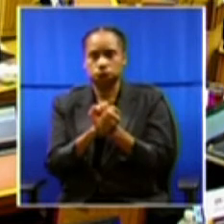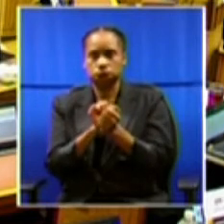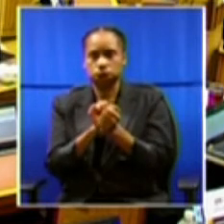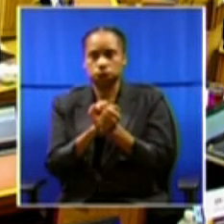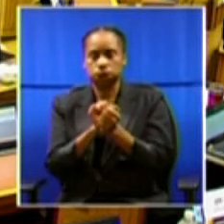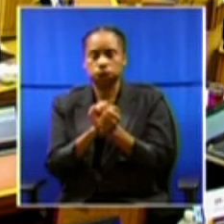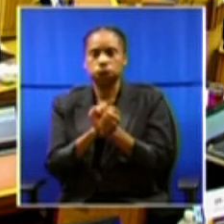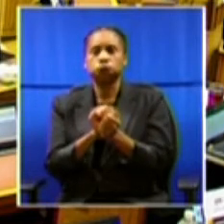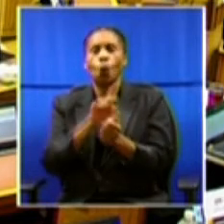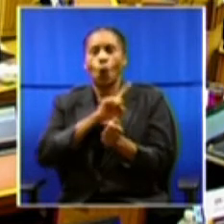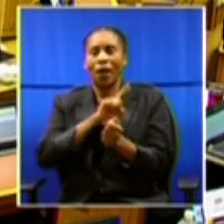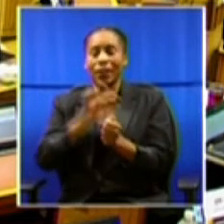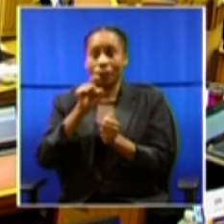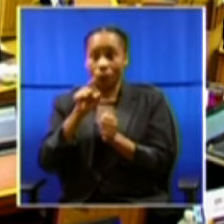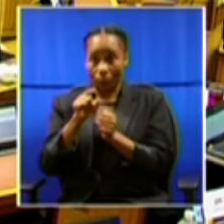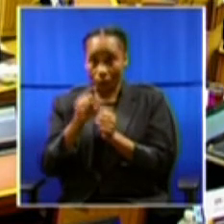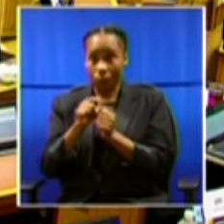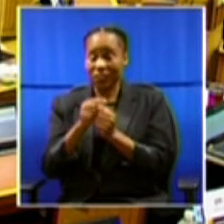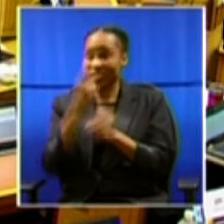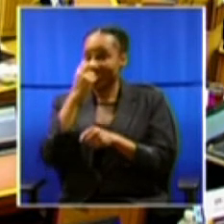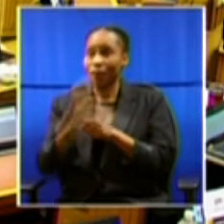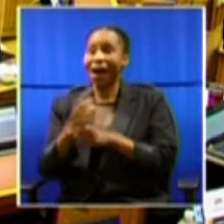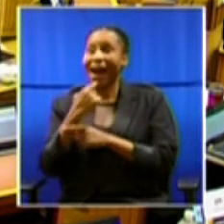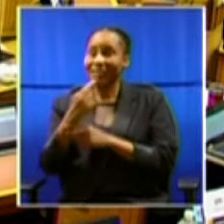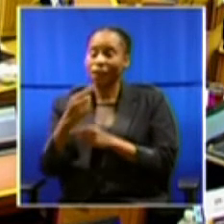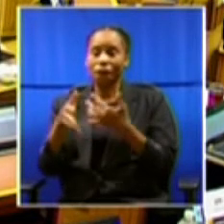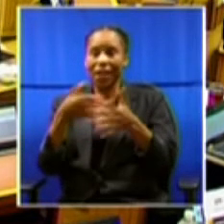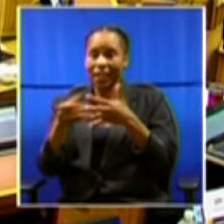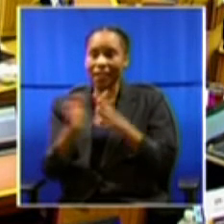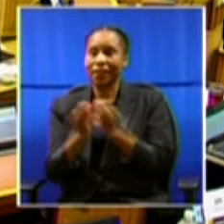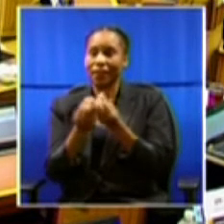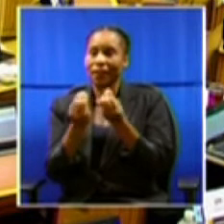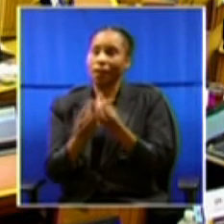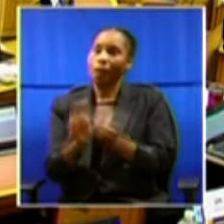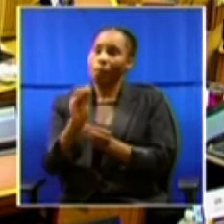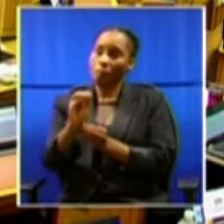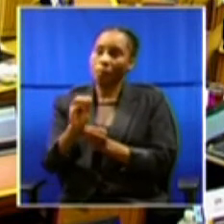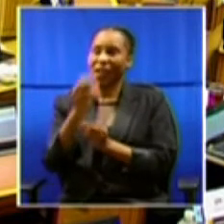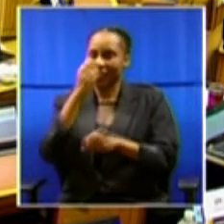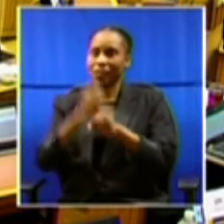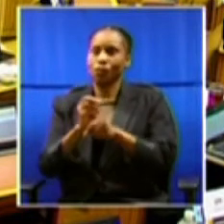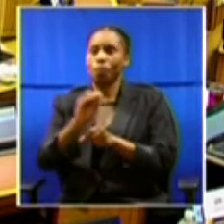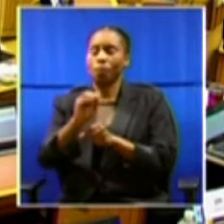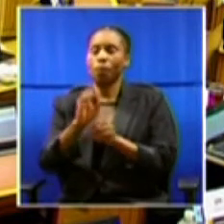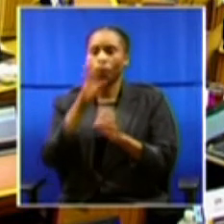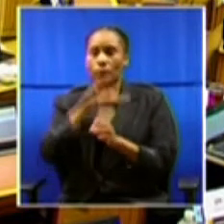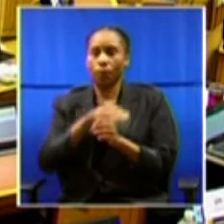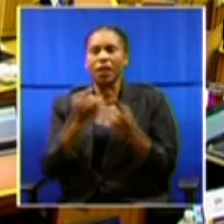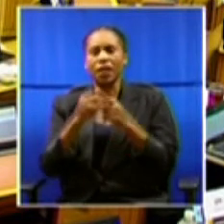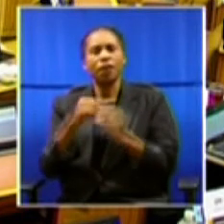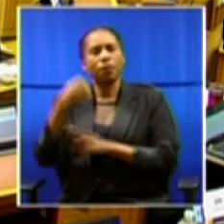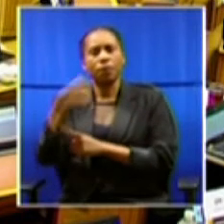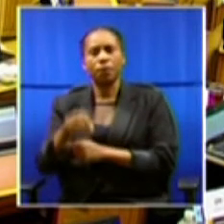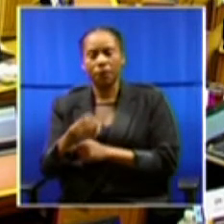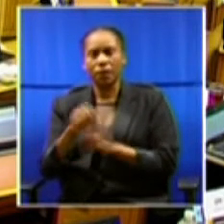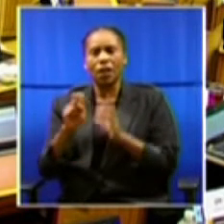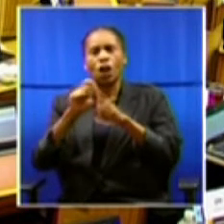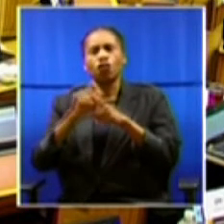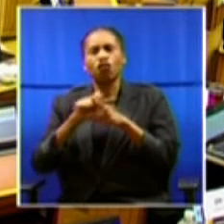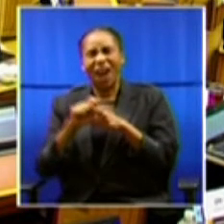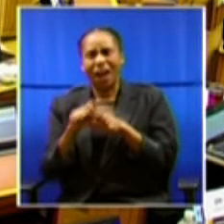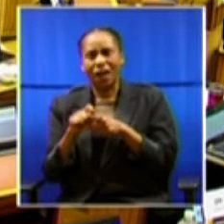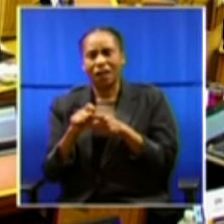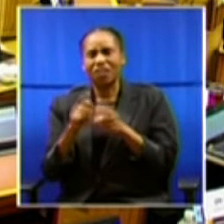ultimately accountable for any contravention of rules of correctional facilities? If not, how can we trust that any of his measures